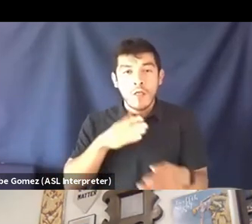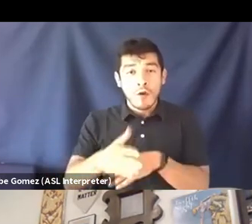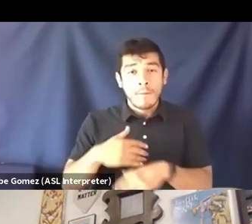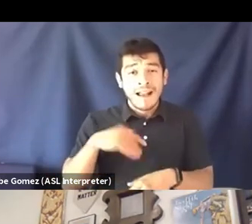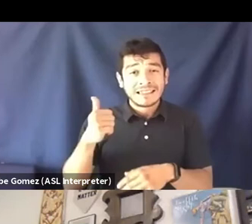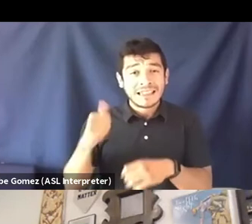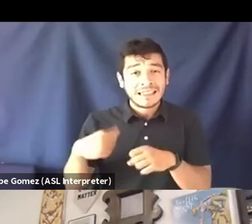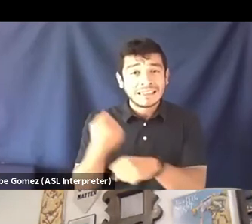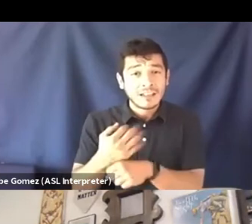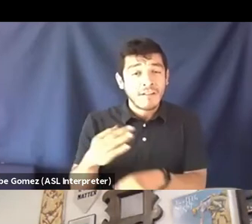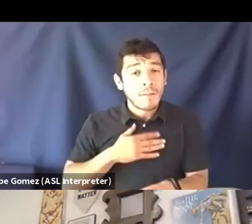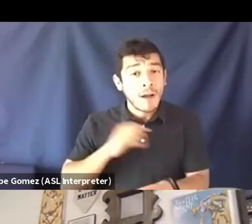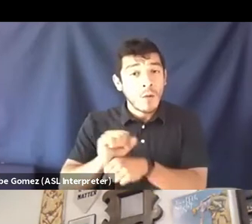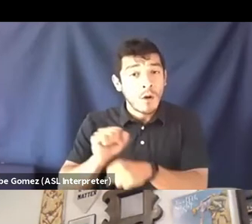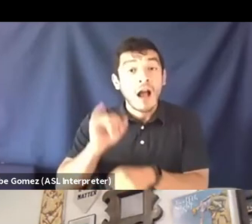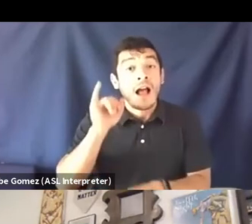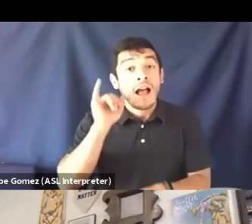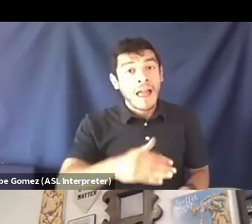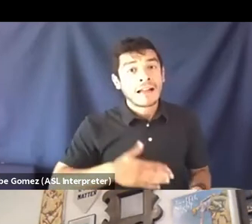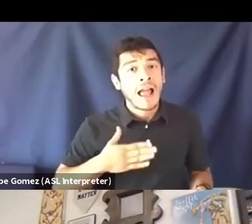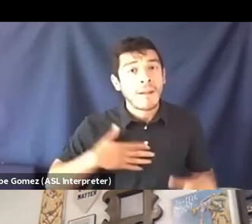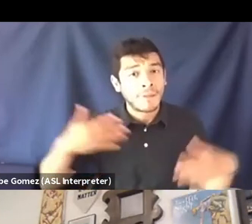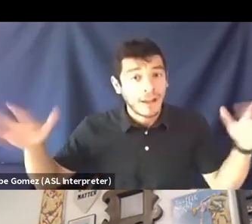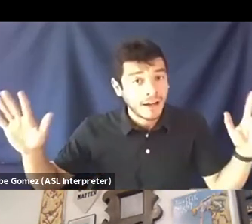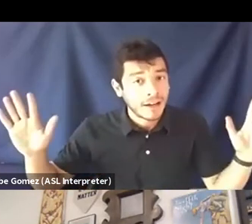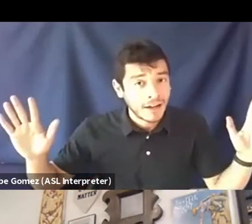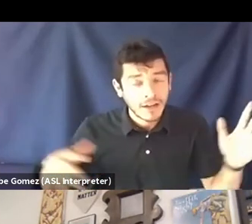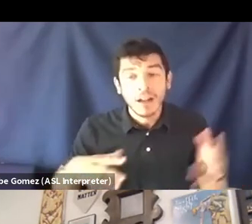my career. That's a happy ending. And so